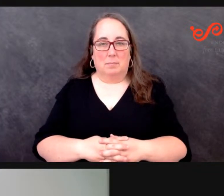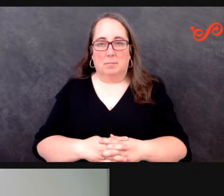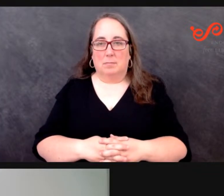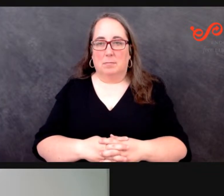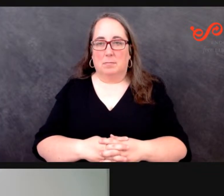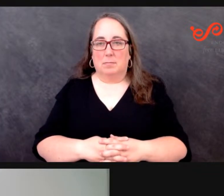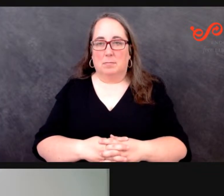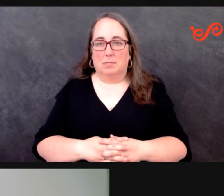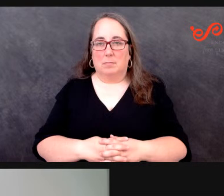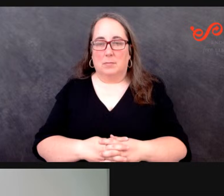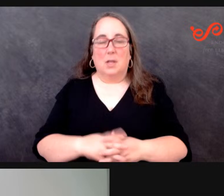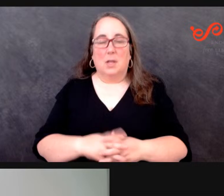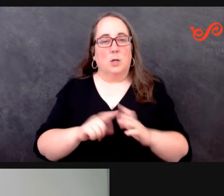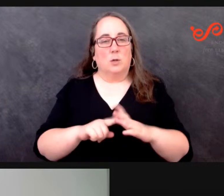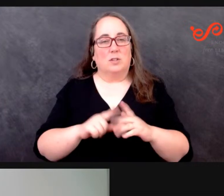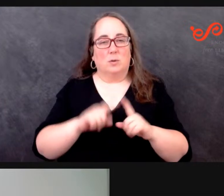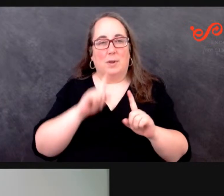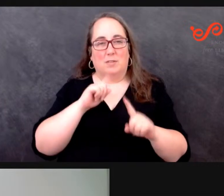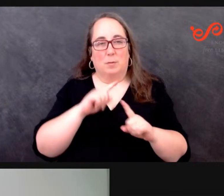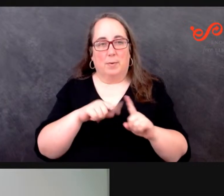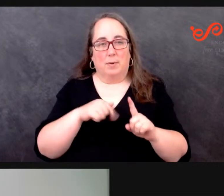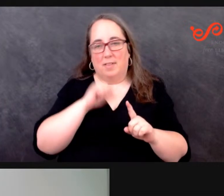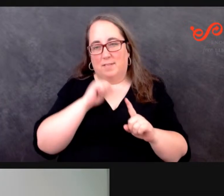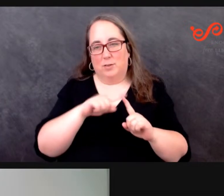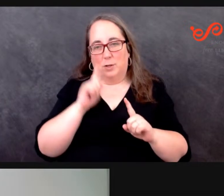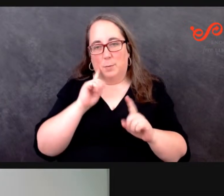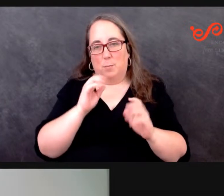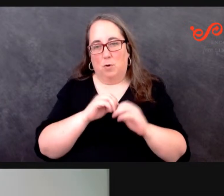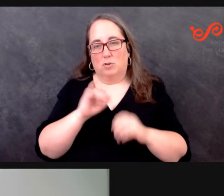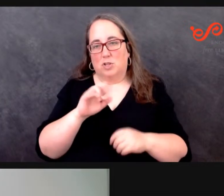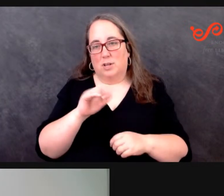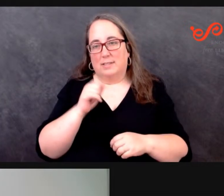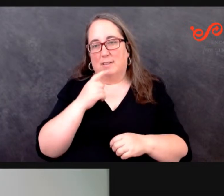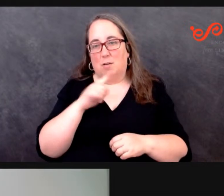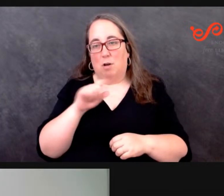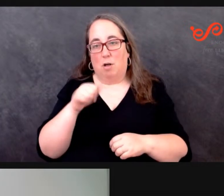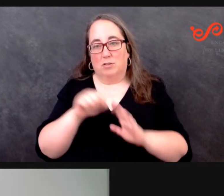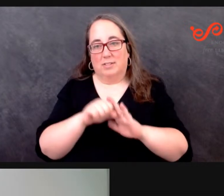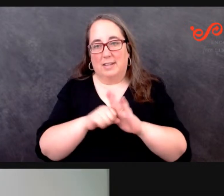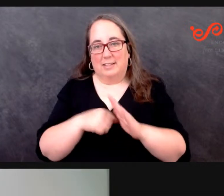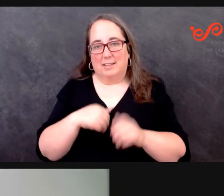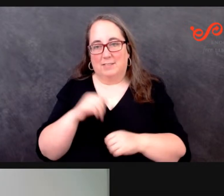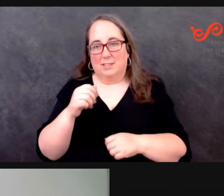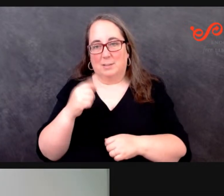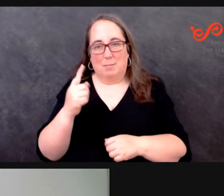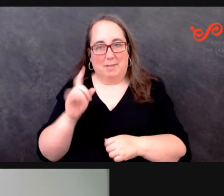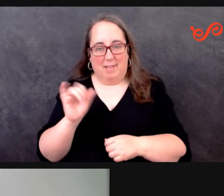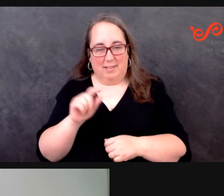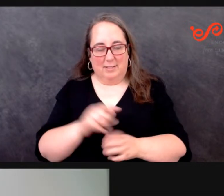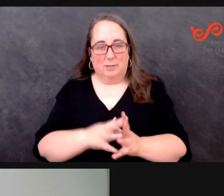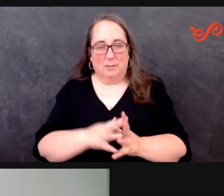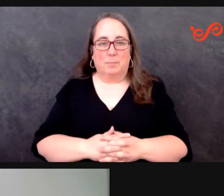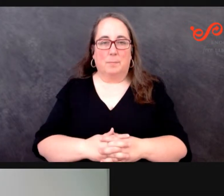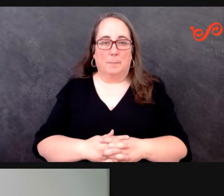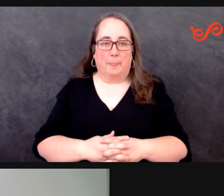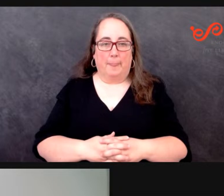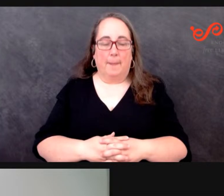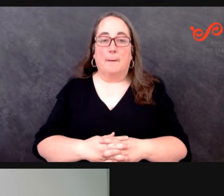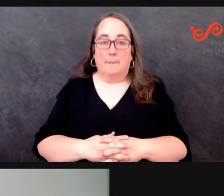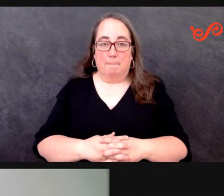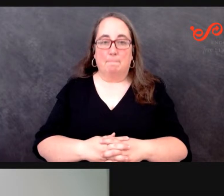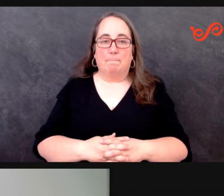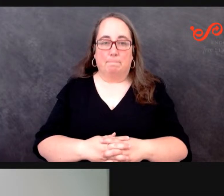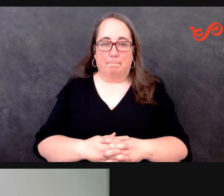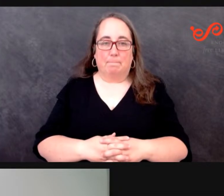of started to answer this question, but I'd love to hear more. Jerry's asking, do other states have something like this? Yes, so